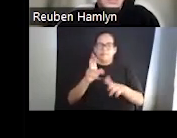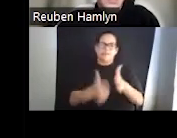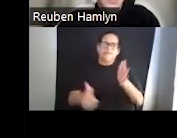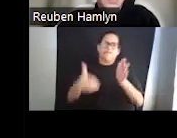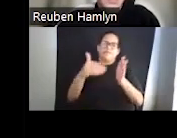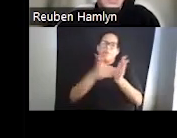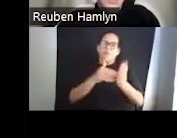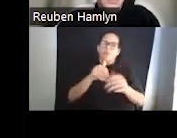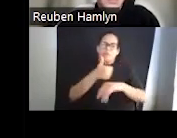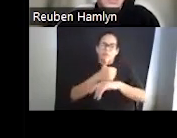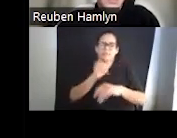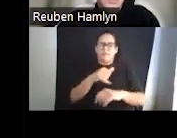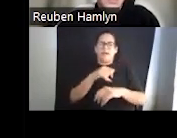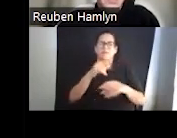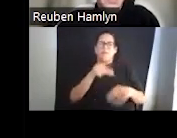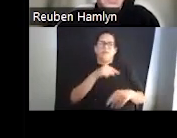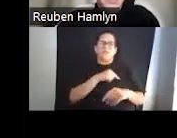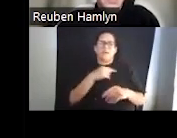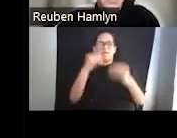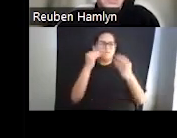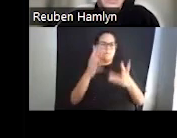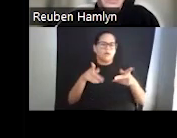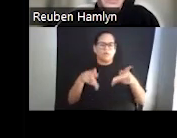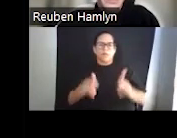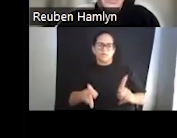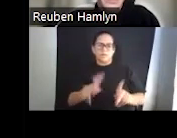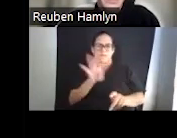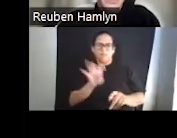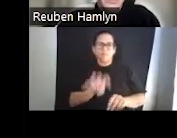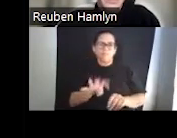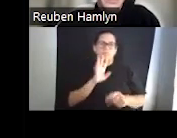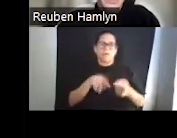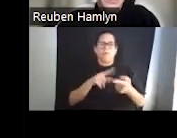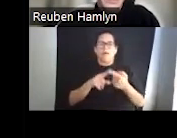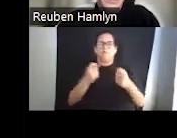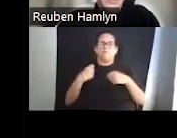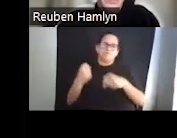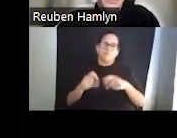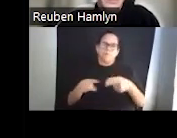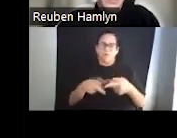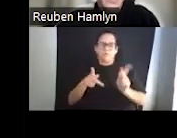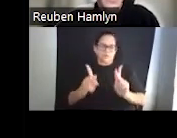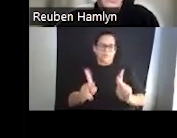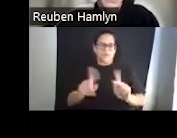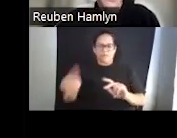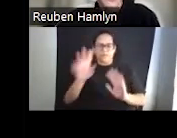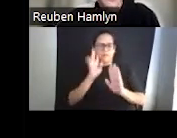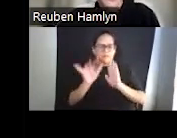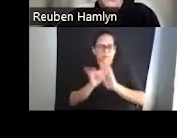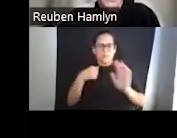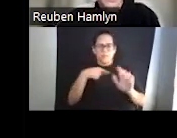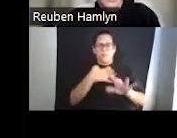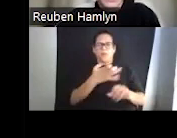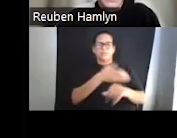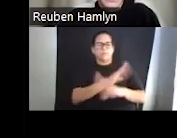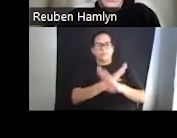I wanted to bring it up as a like consent question mark, because I know we are gonna be talking strongly about the consent of those whose identity we're wanting to